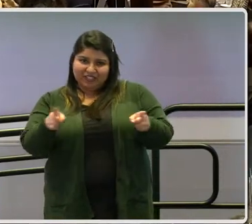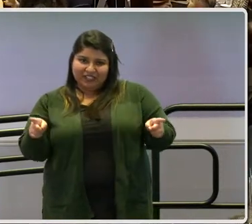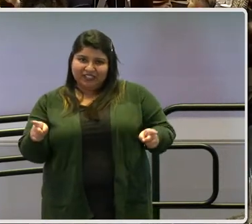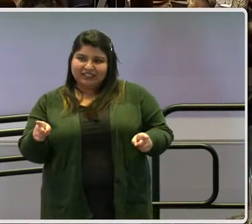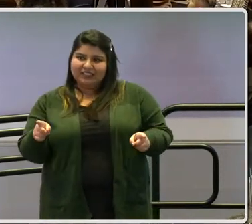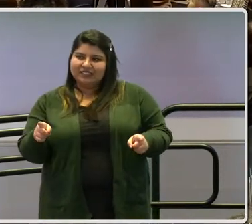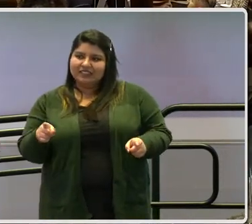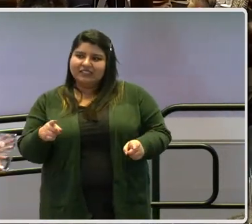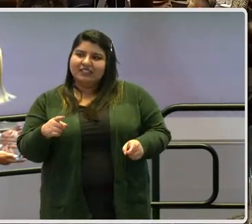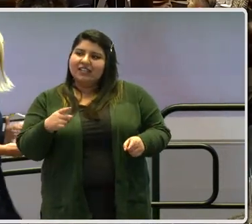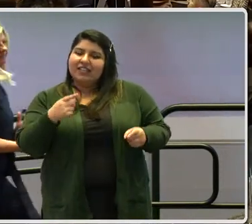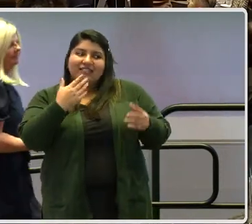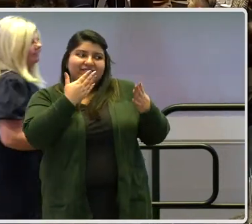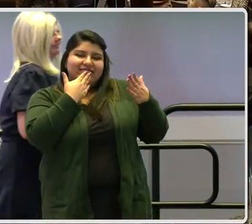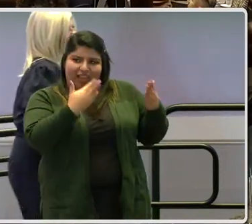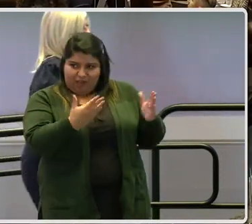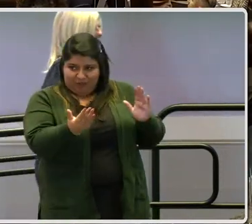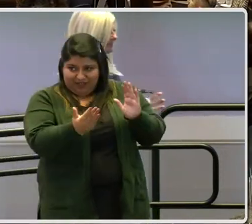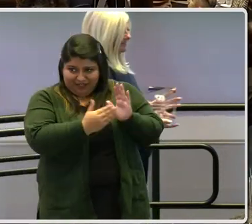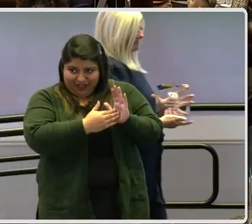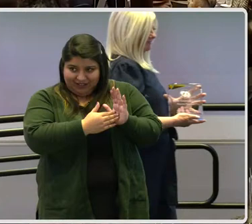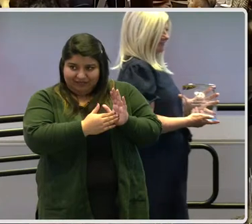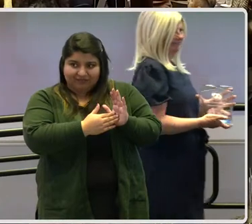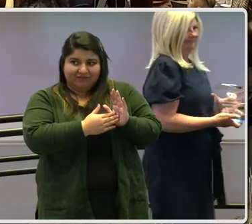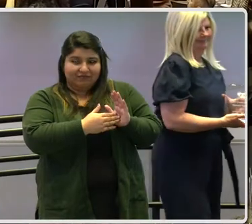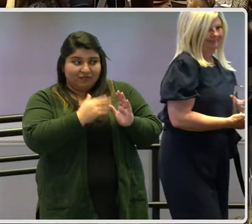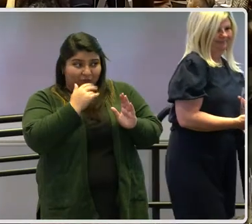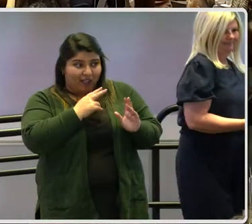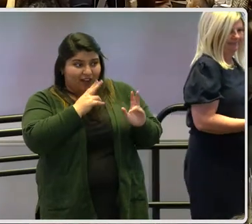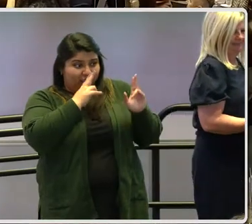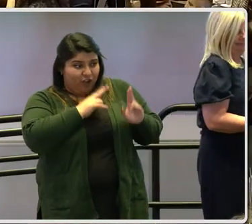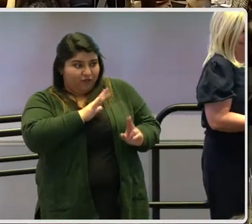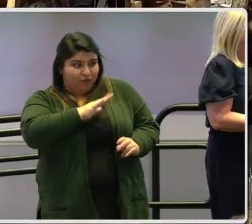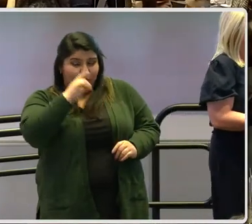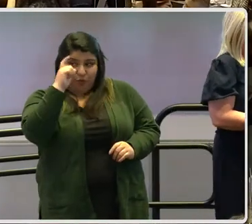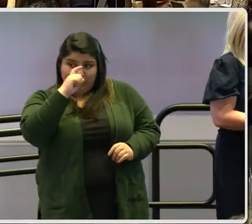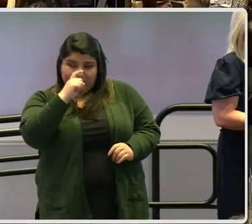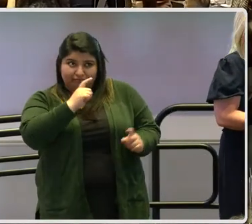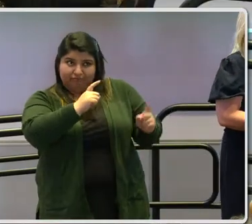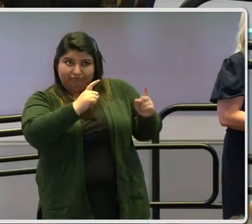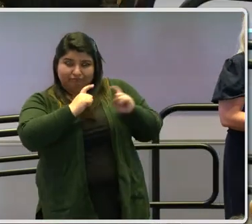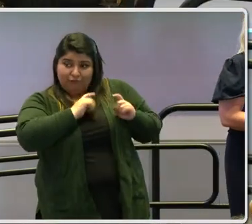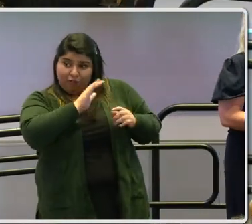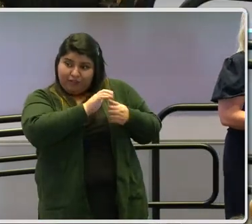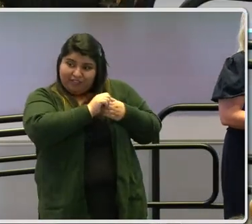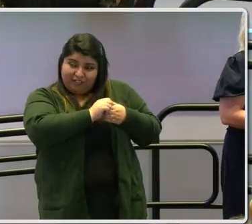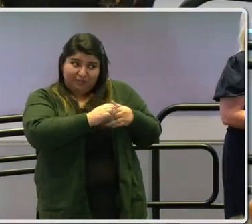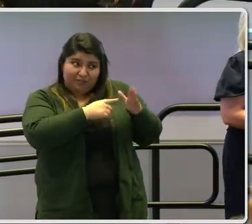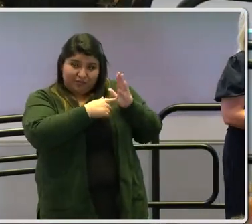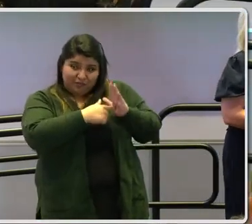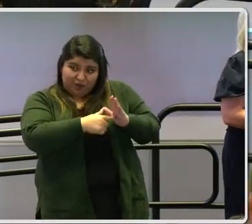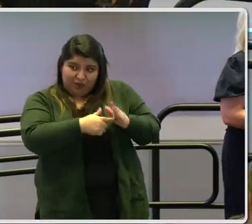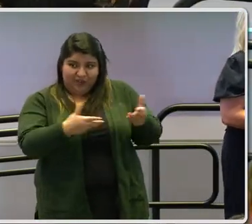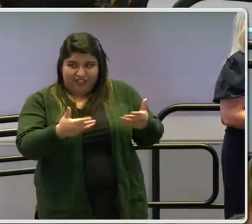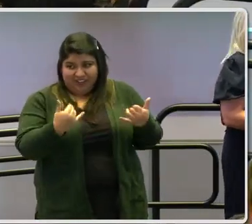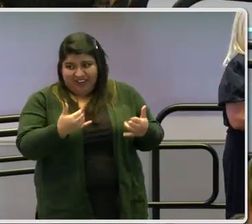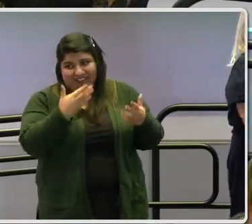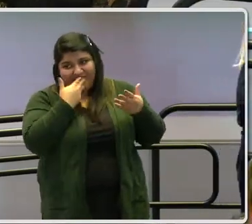thank Dr. Ida Quinzo-Uvas one more time for honoring us with her wisdom and her leadership here